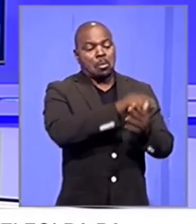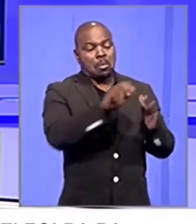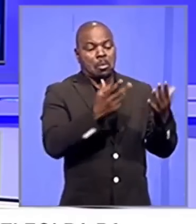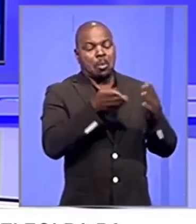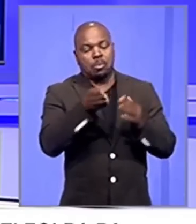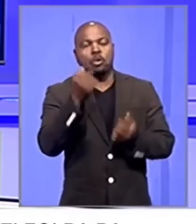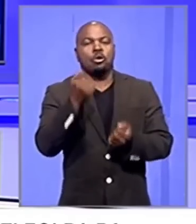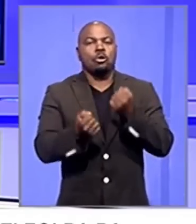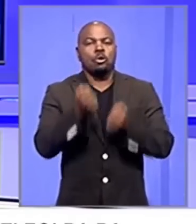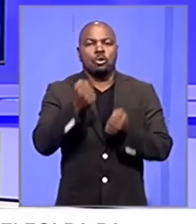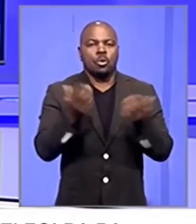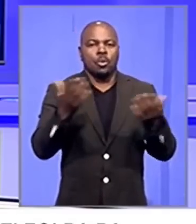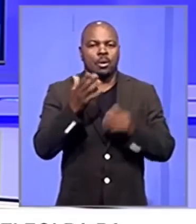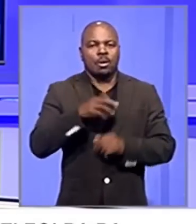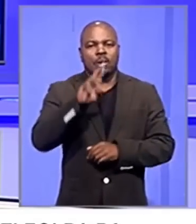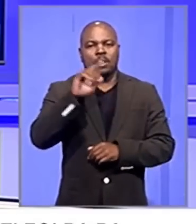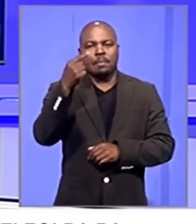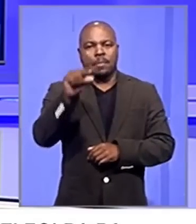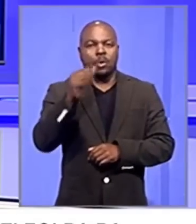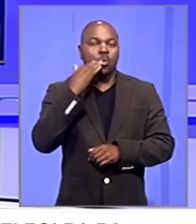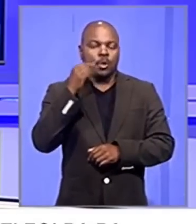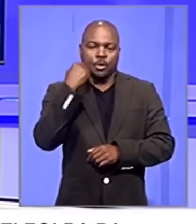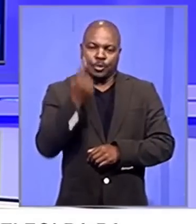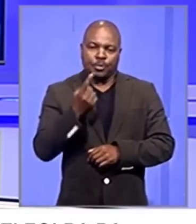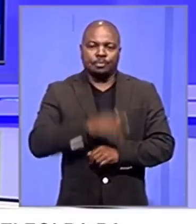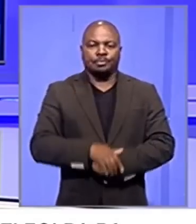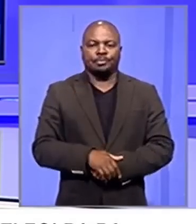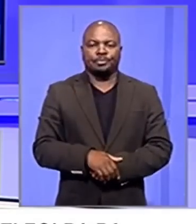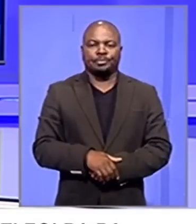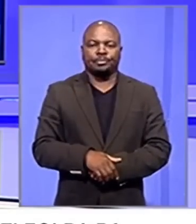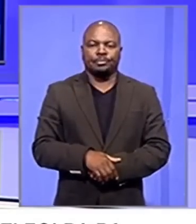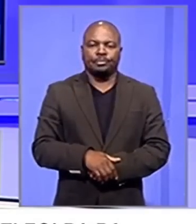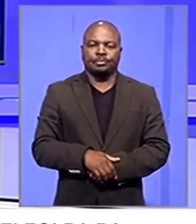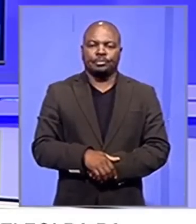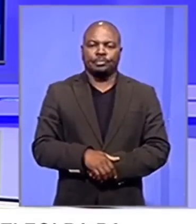tlhagelela kwa kgotlatshekelo ya magistrata wa Randburg ka moso.